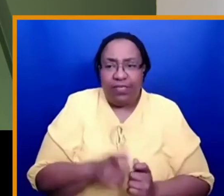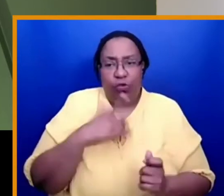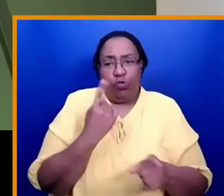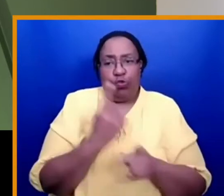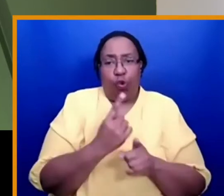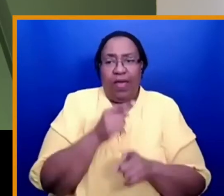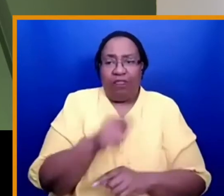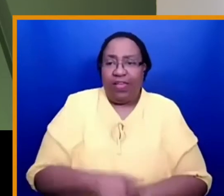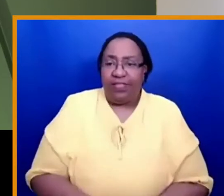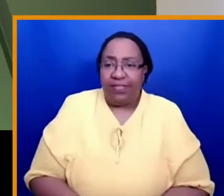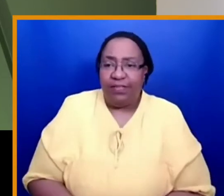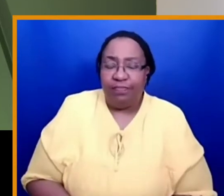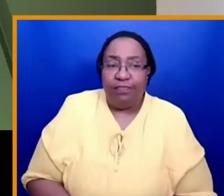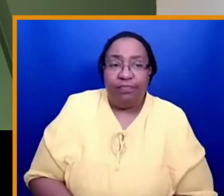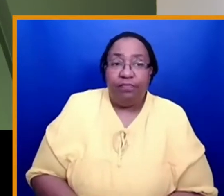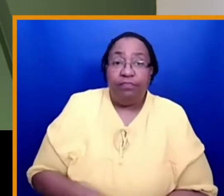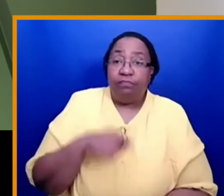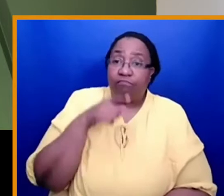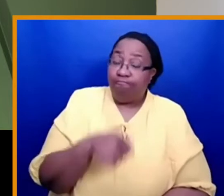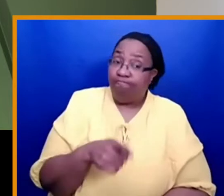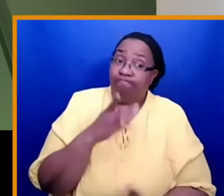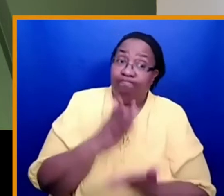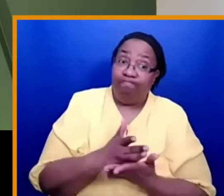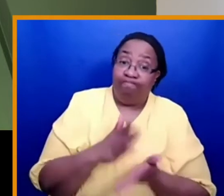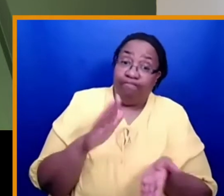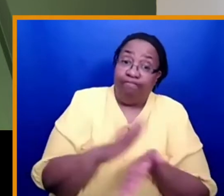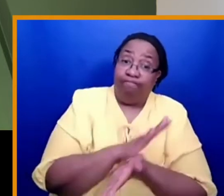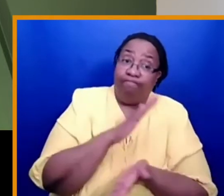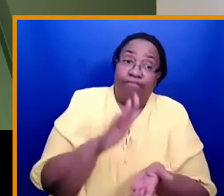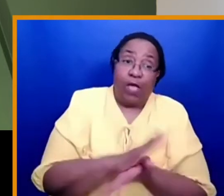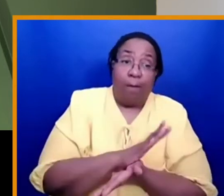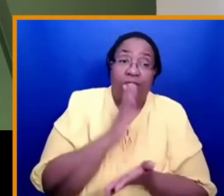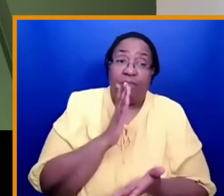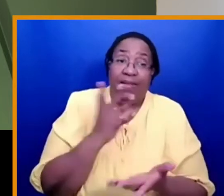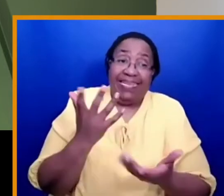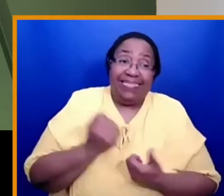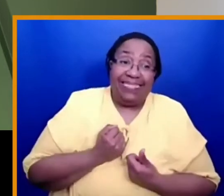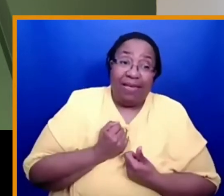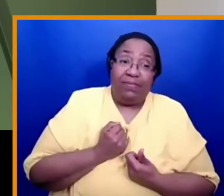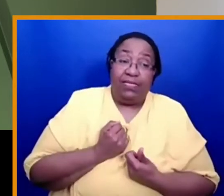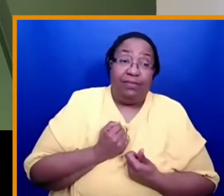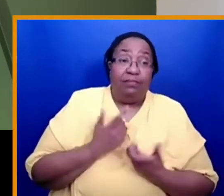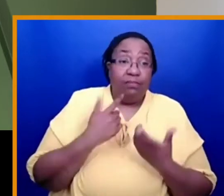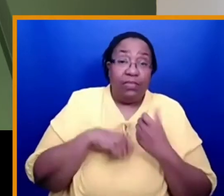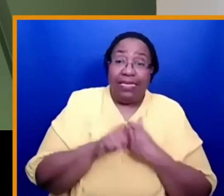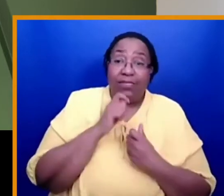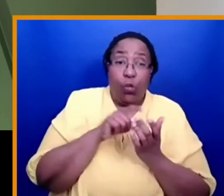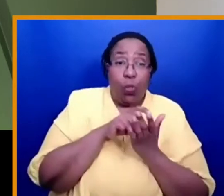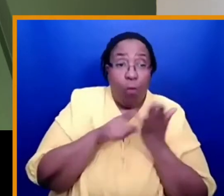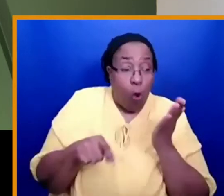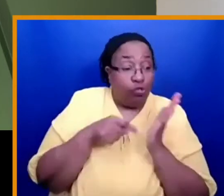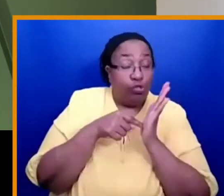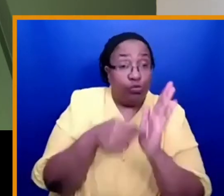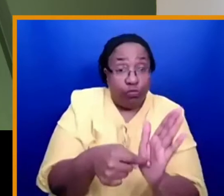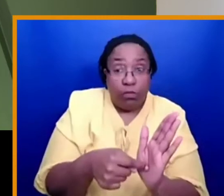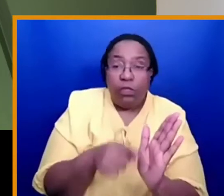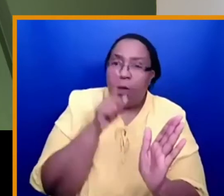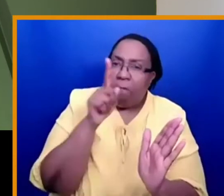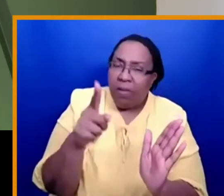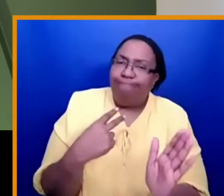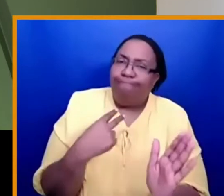my local party, and I'm really pleased that they have been accepted into the motion in their entirety. I was disappointed that we had to propose in